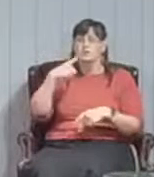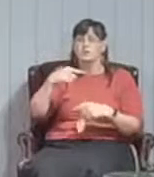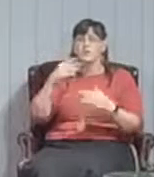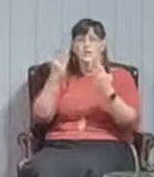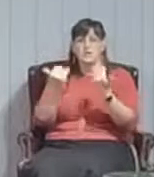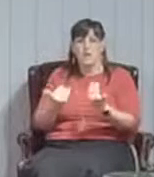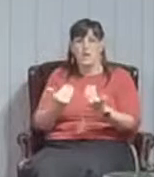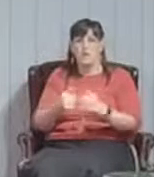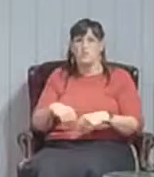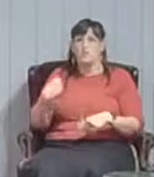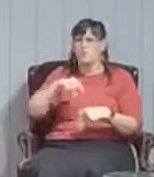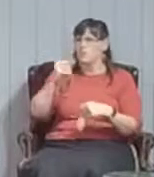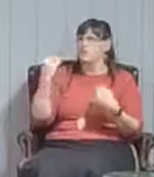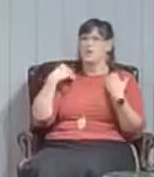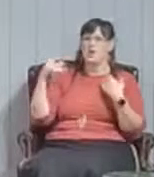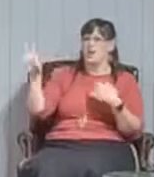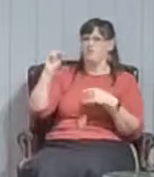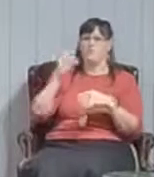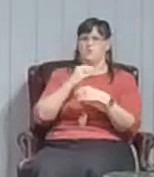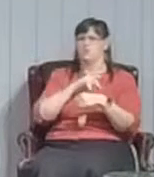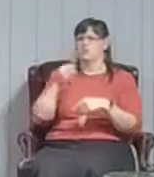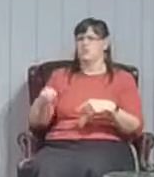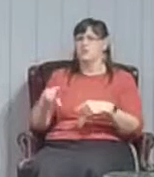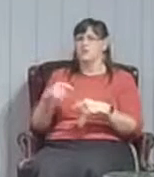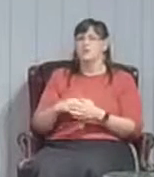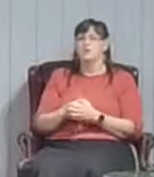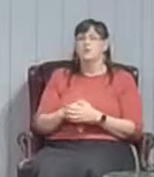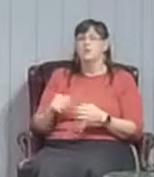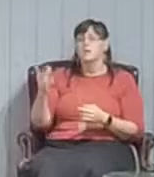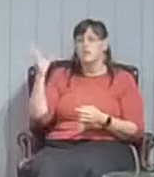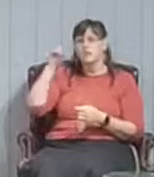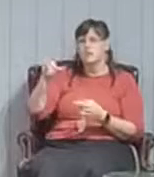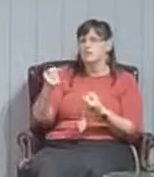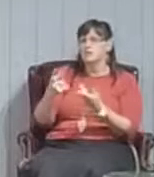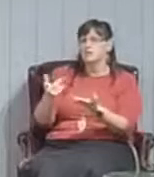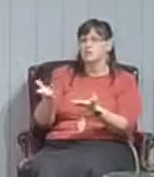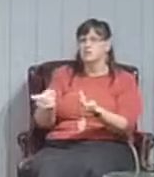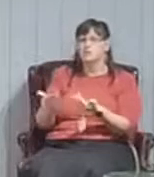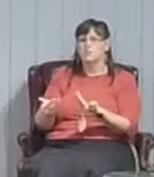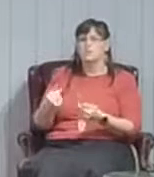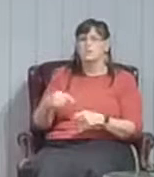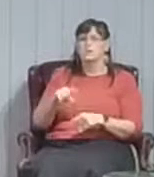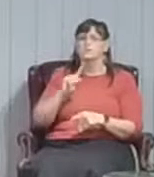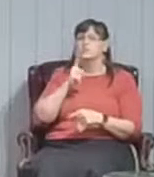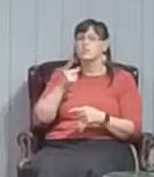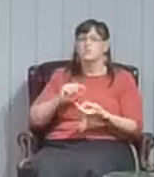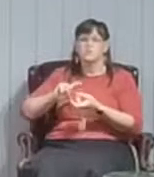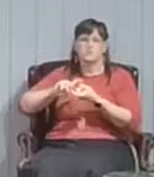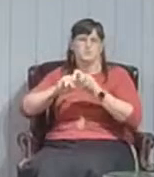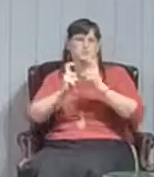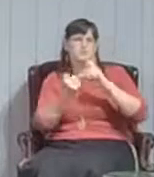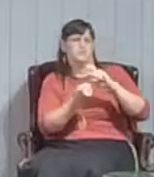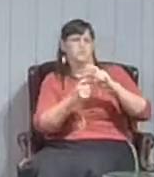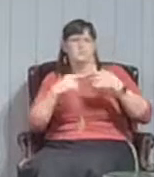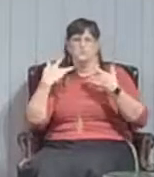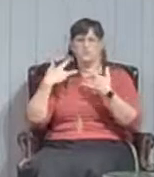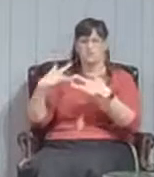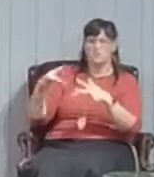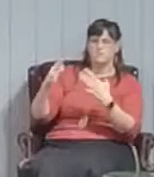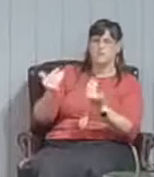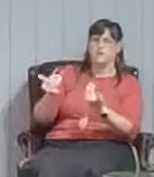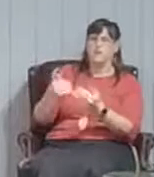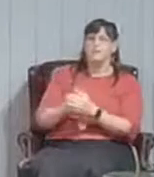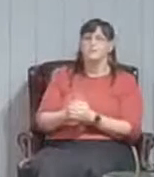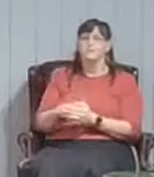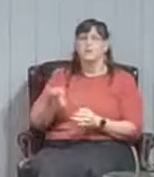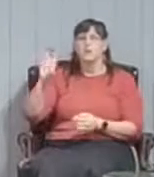we wanted him to do for us, and therefore we turned against him." Constantine claimed to be a Christian and offered